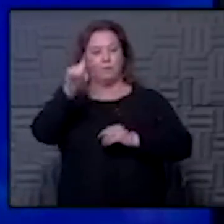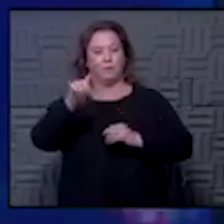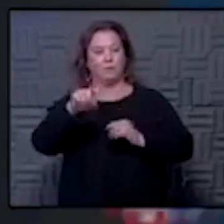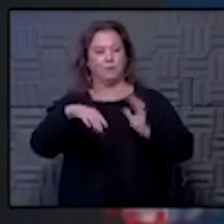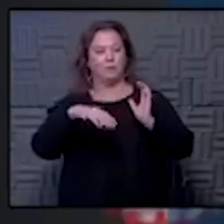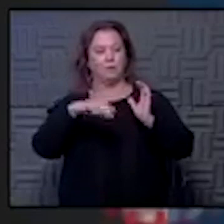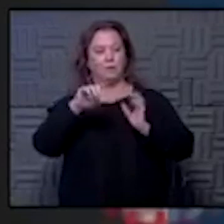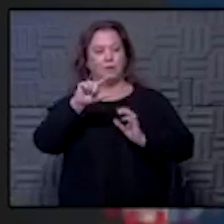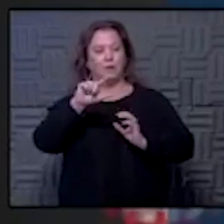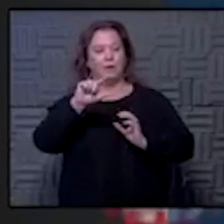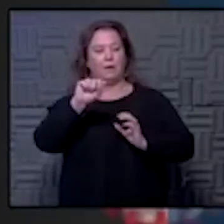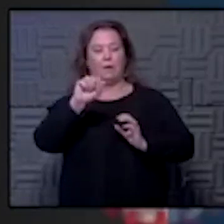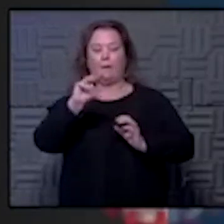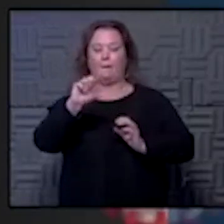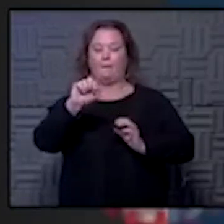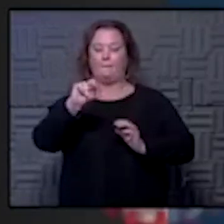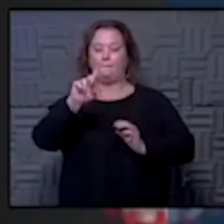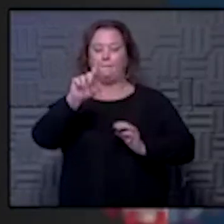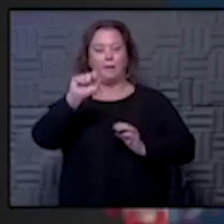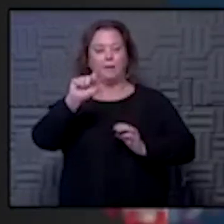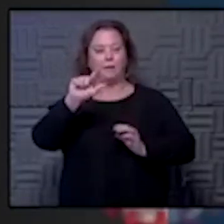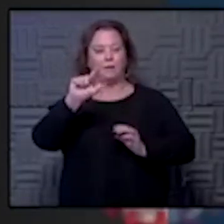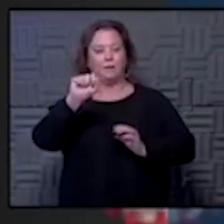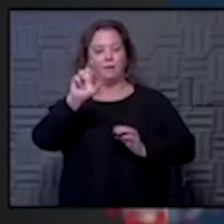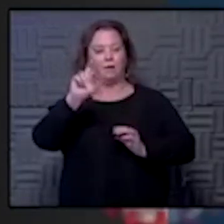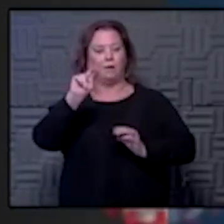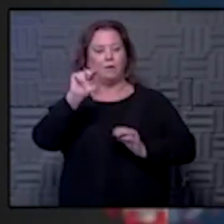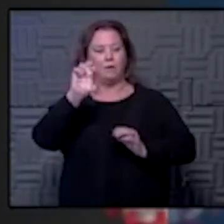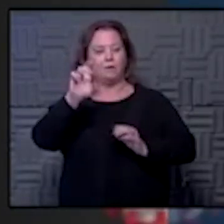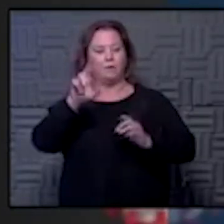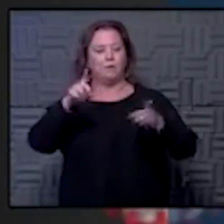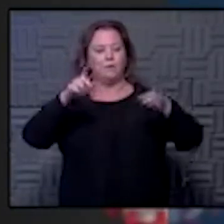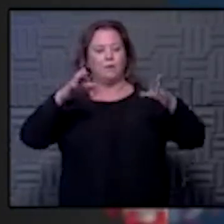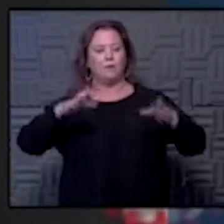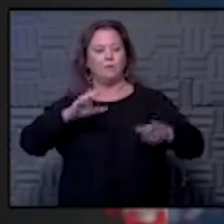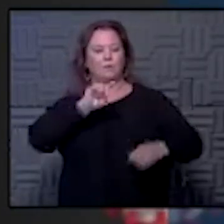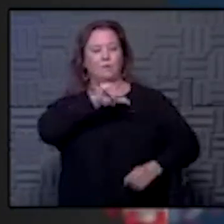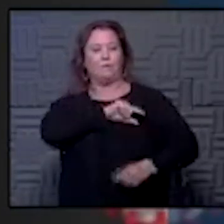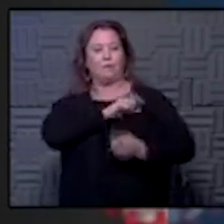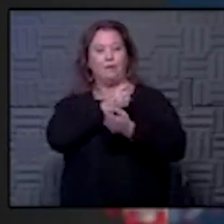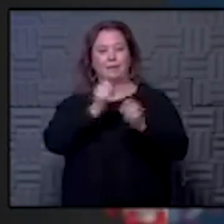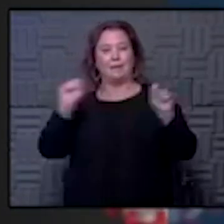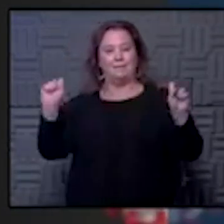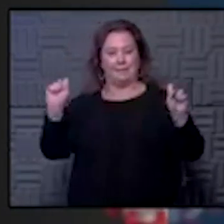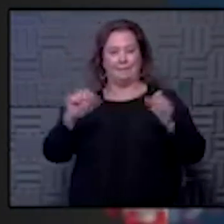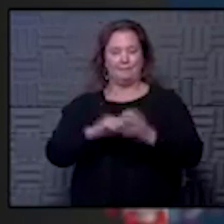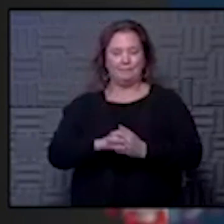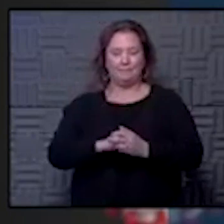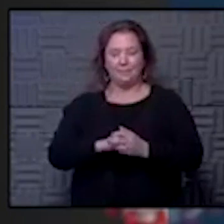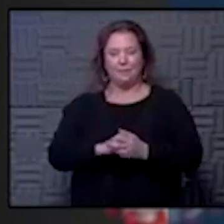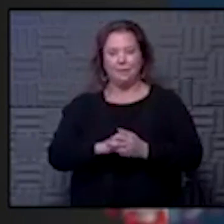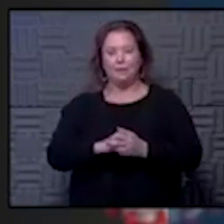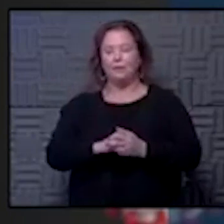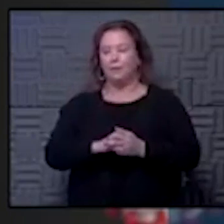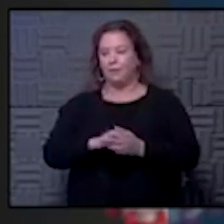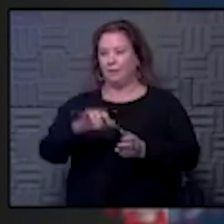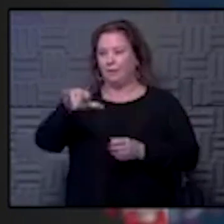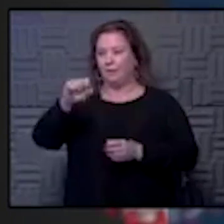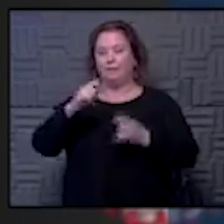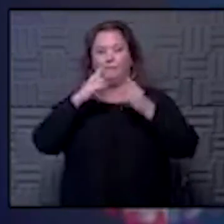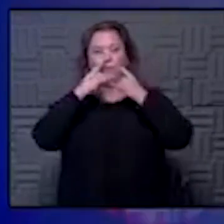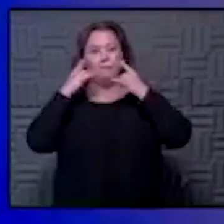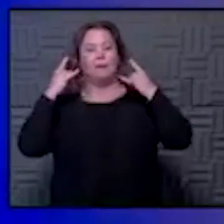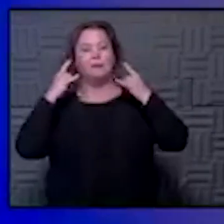Amanda Gartner, Director of Safety and Quality, is back with us. We look forward to that. Hawkeye, any final thoughts today? Yeah, I mean, I think on the topic of